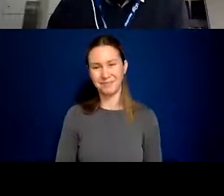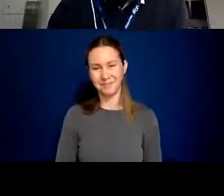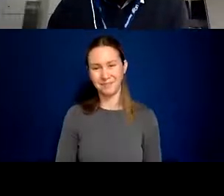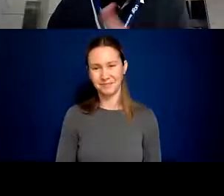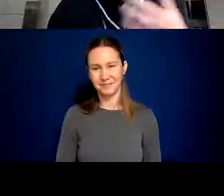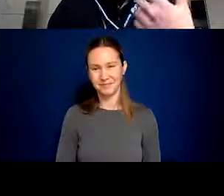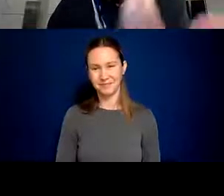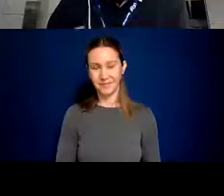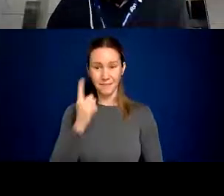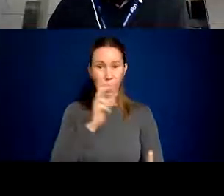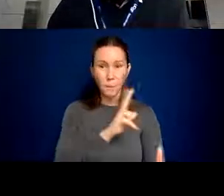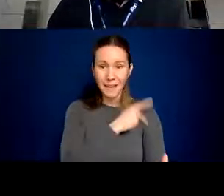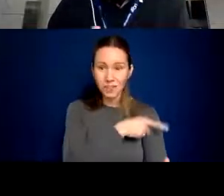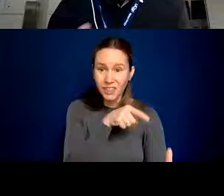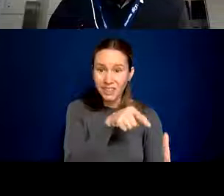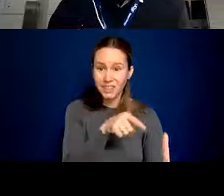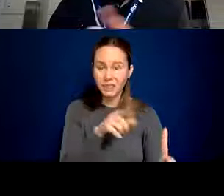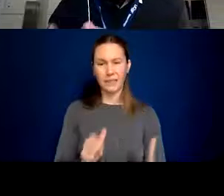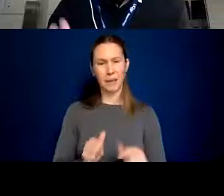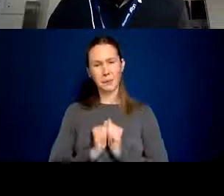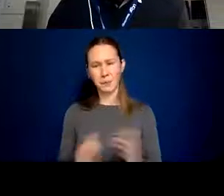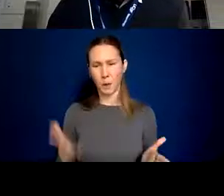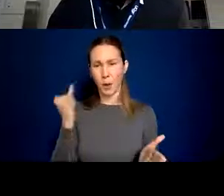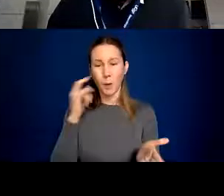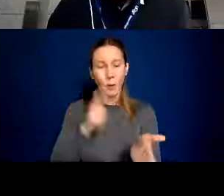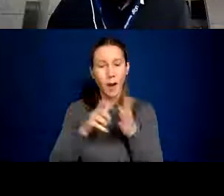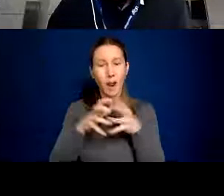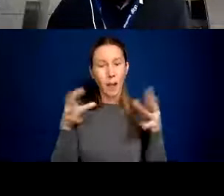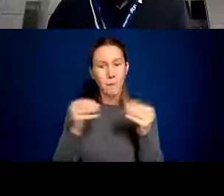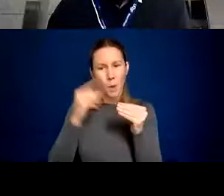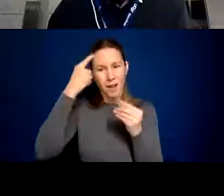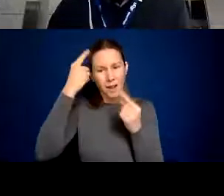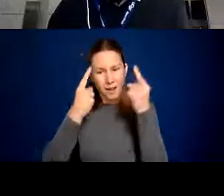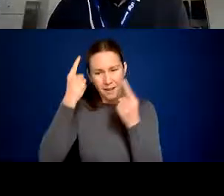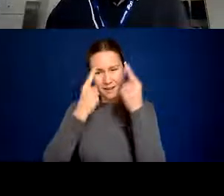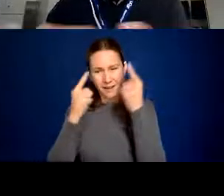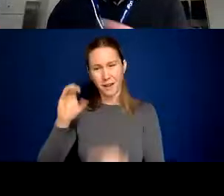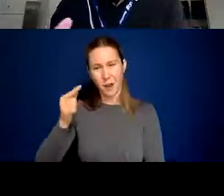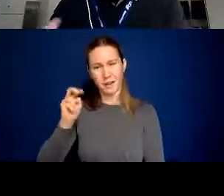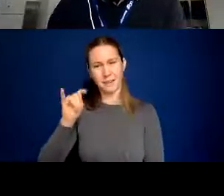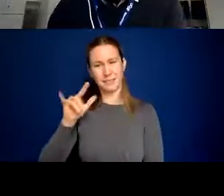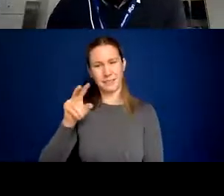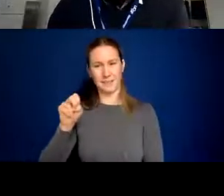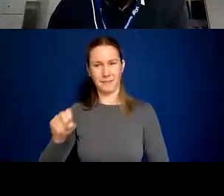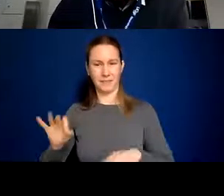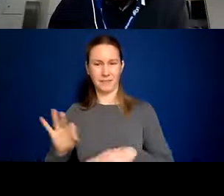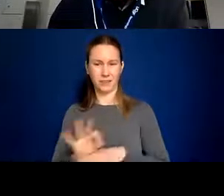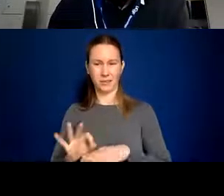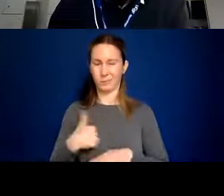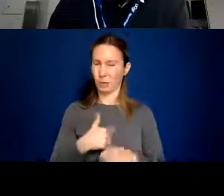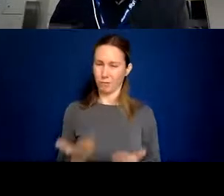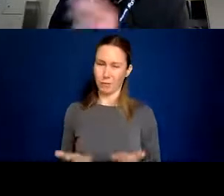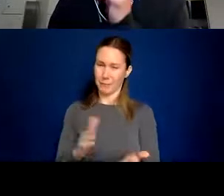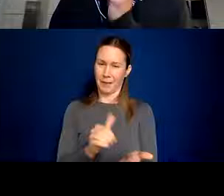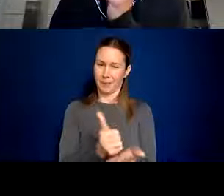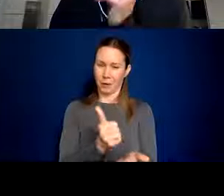be taxing because it increases the cognitive demand. So we don't recommend them. We recommend these other approaches.